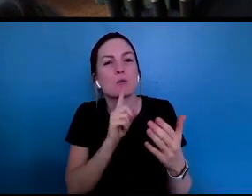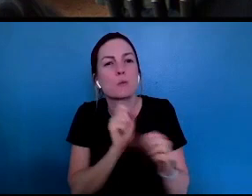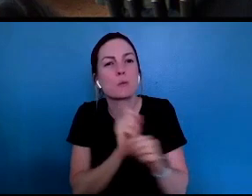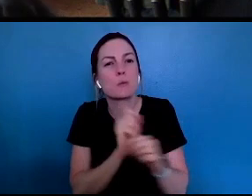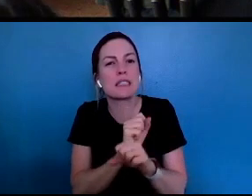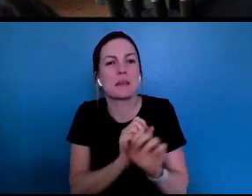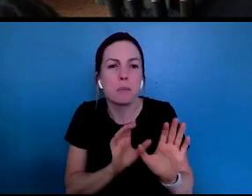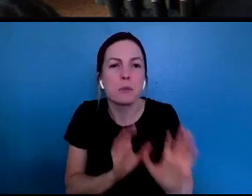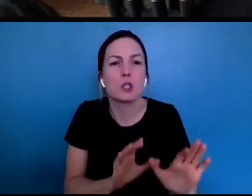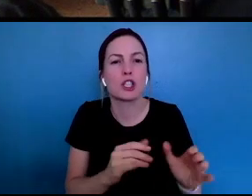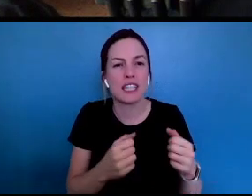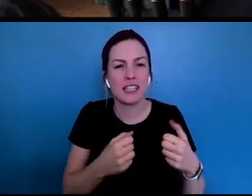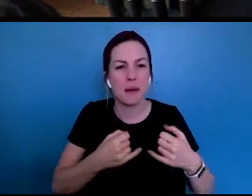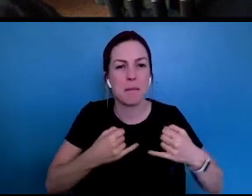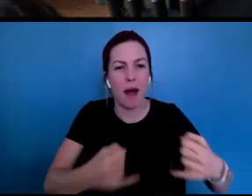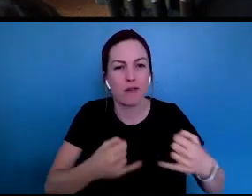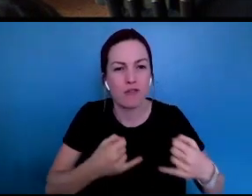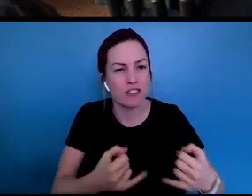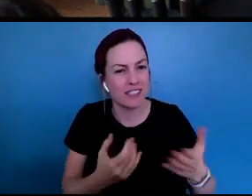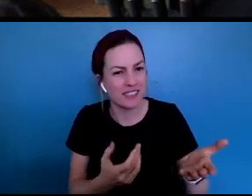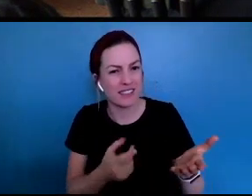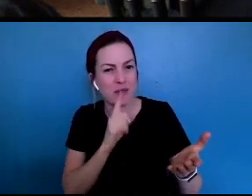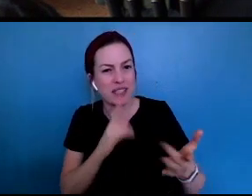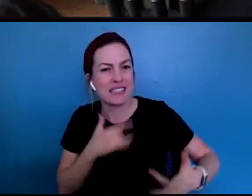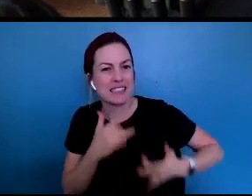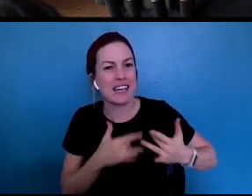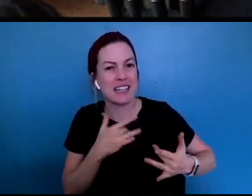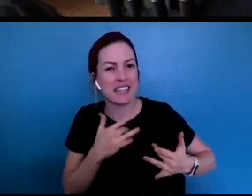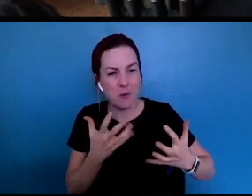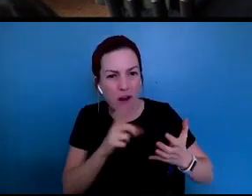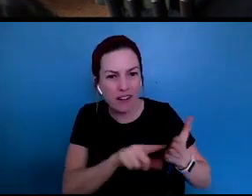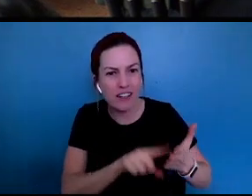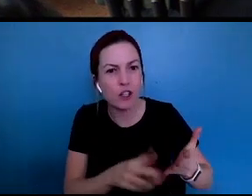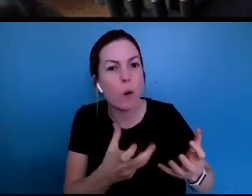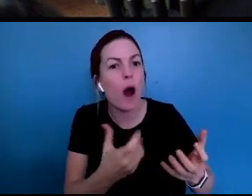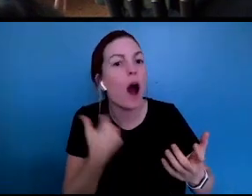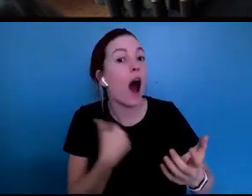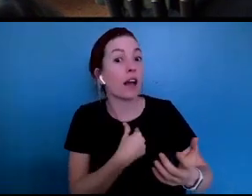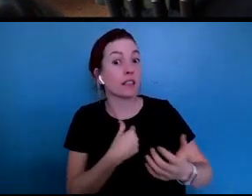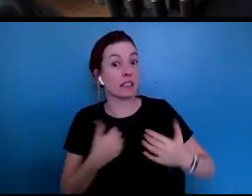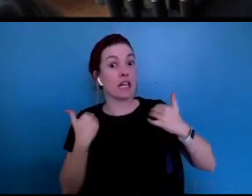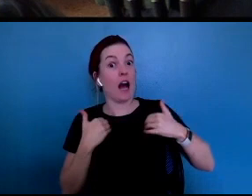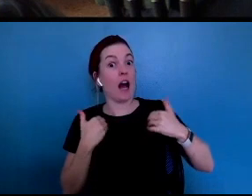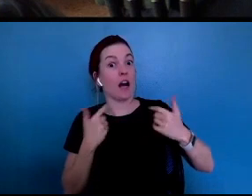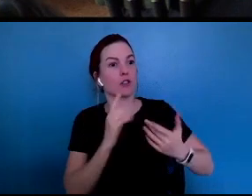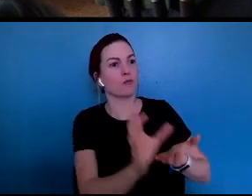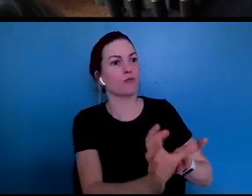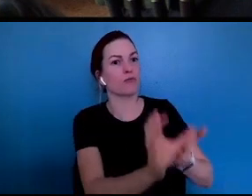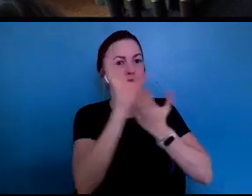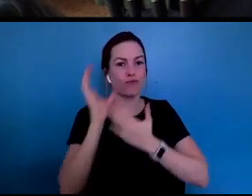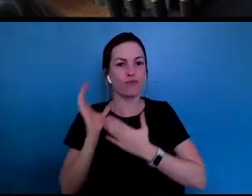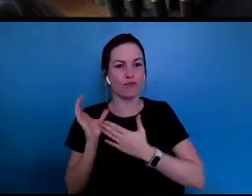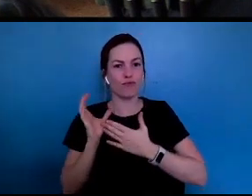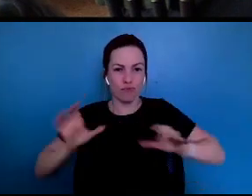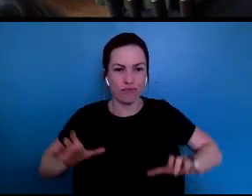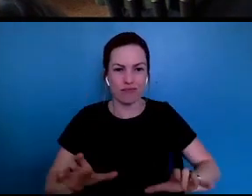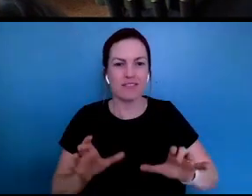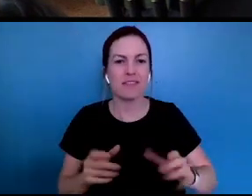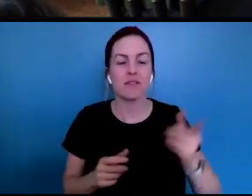to look into, that you want us to carry the torch as young people? Well, that's a great question.